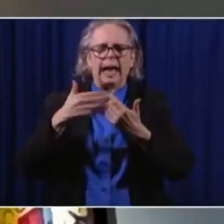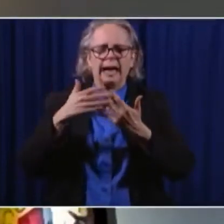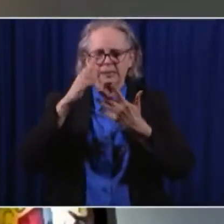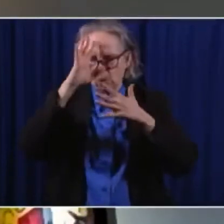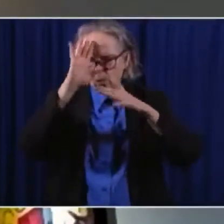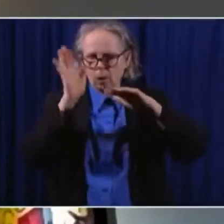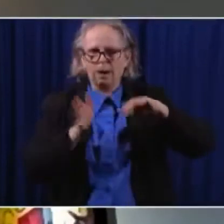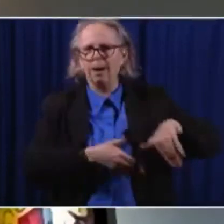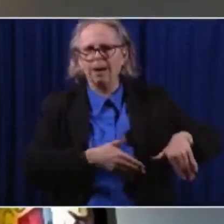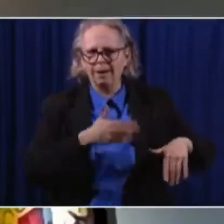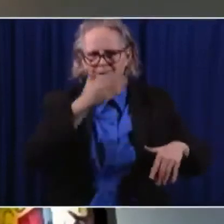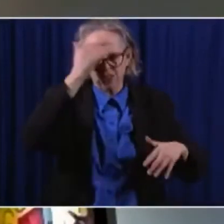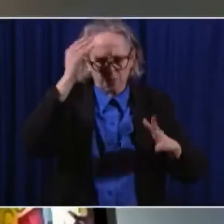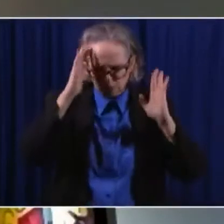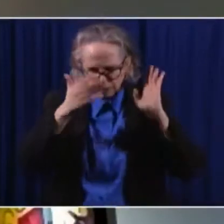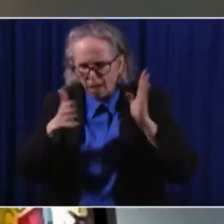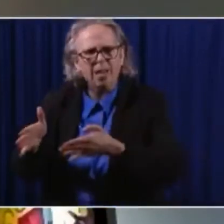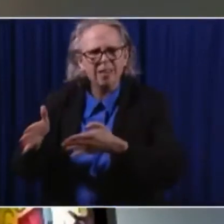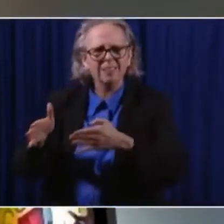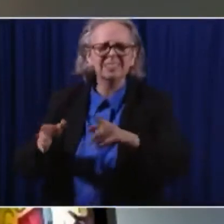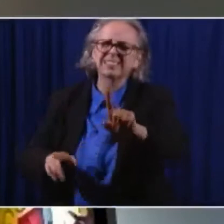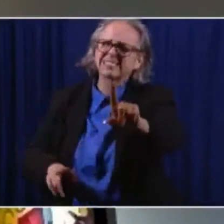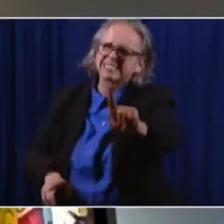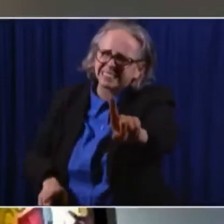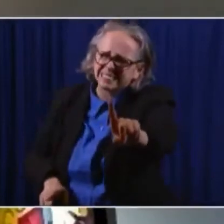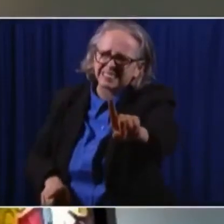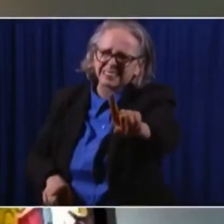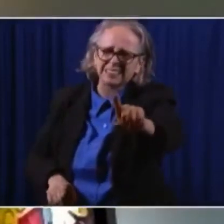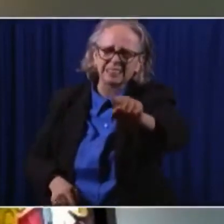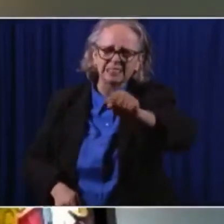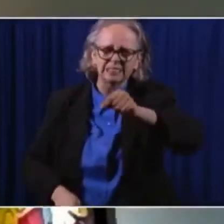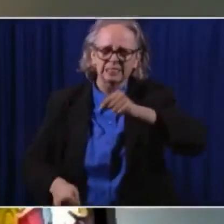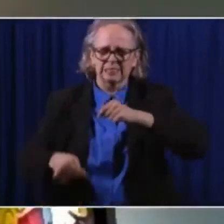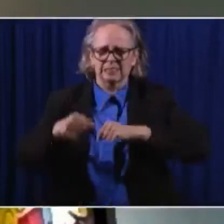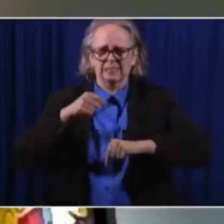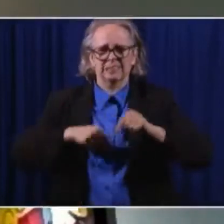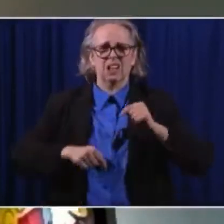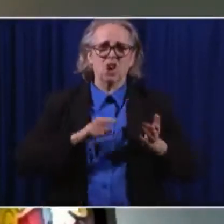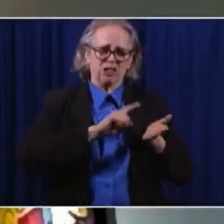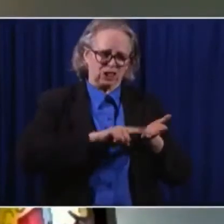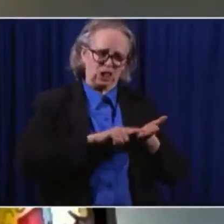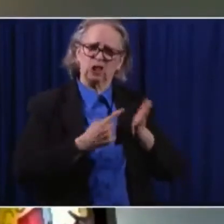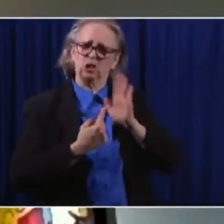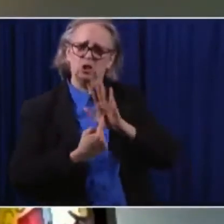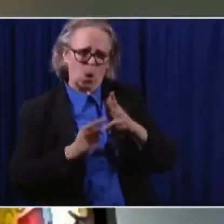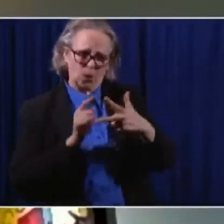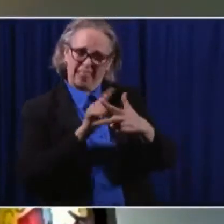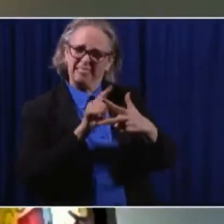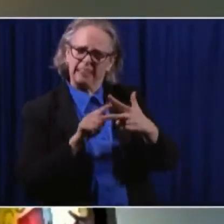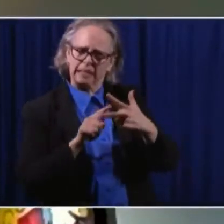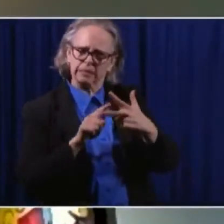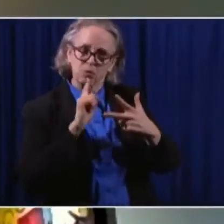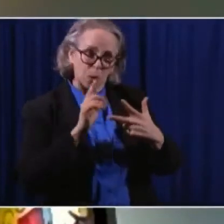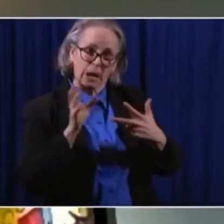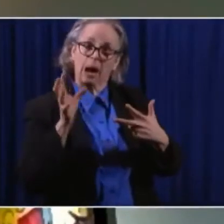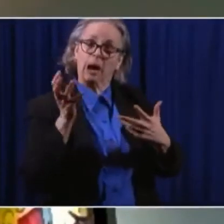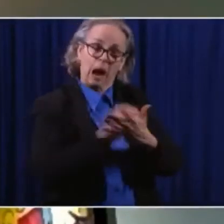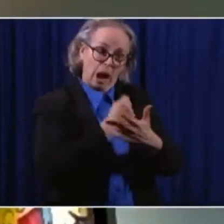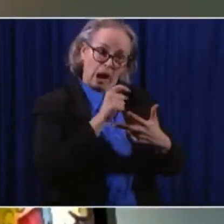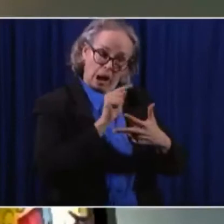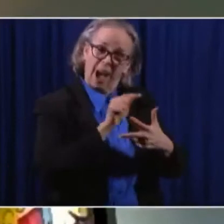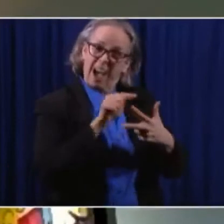shows that these coping strategies will help each of us deal with adversity, and they help each of us build some confidence in